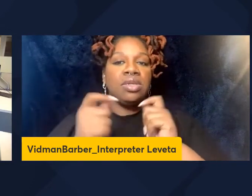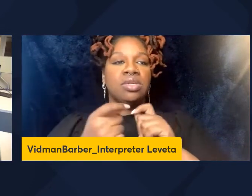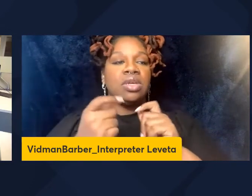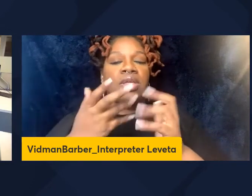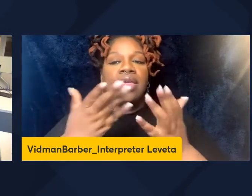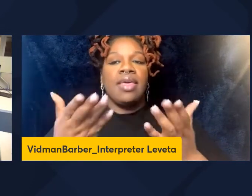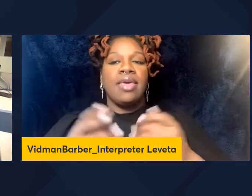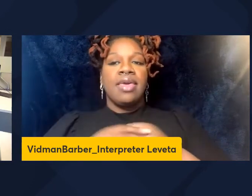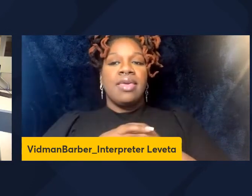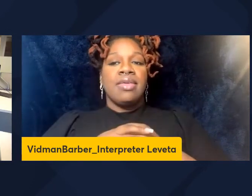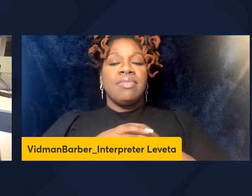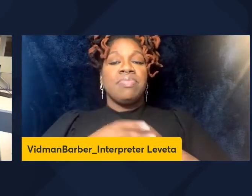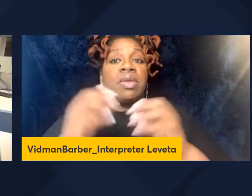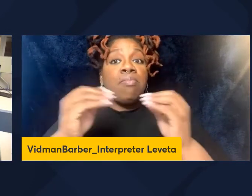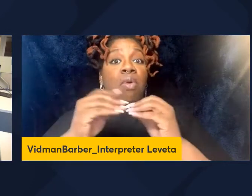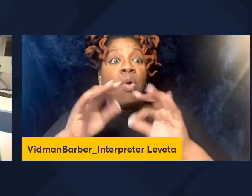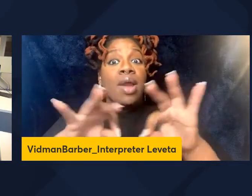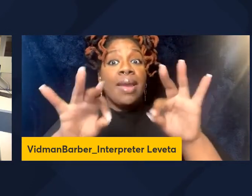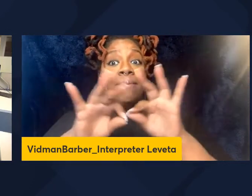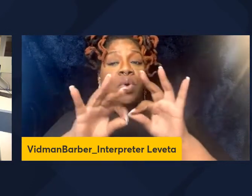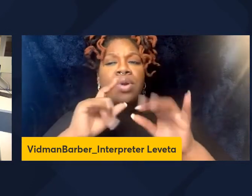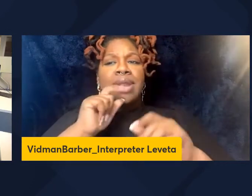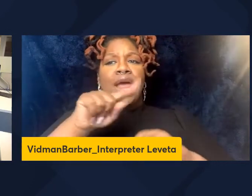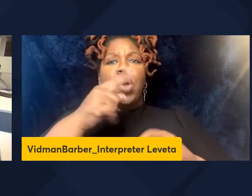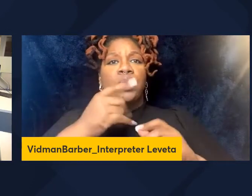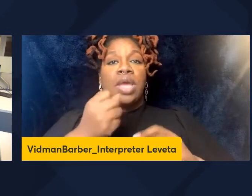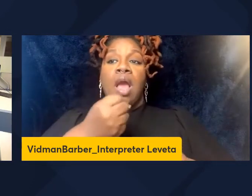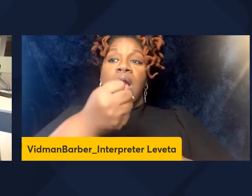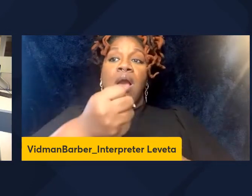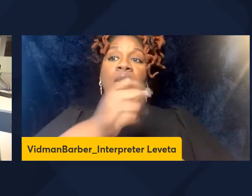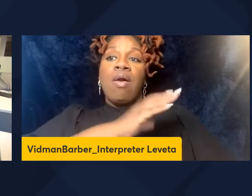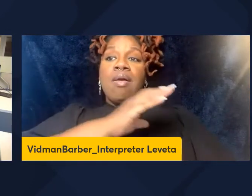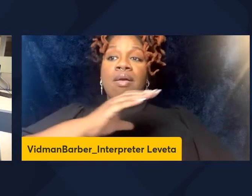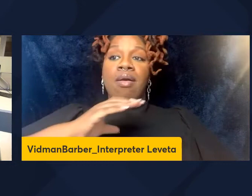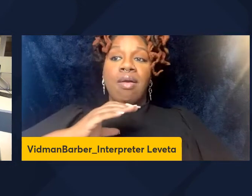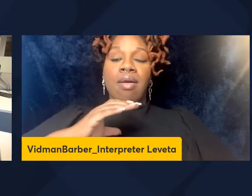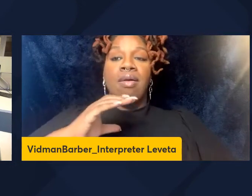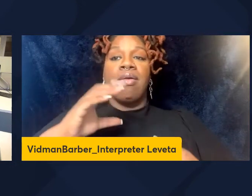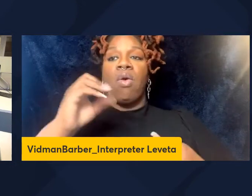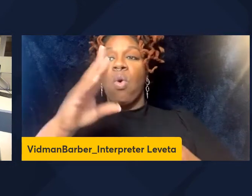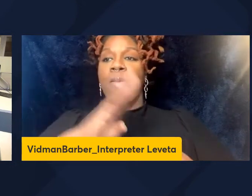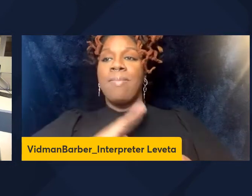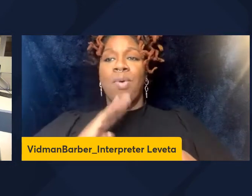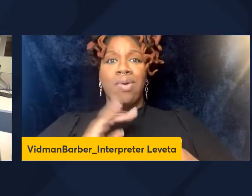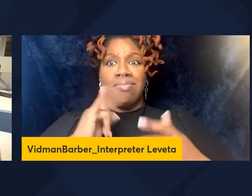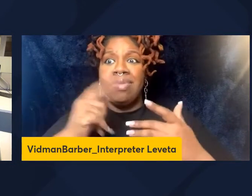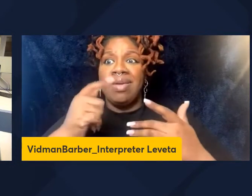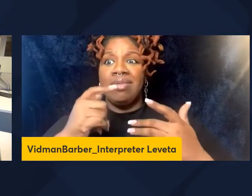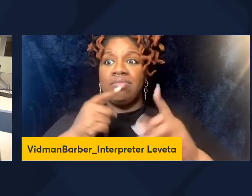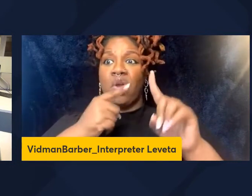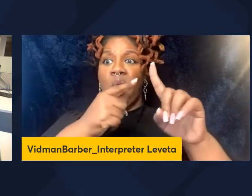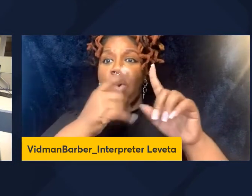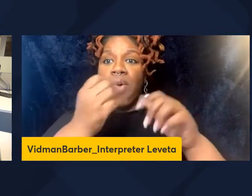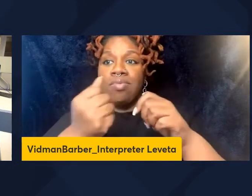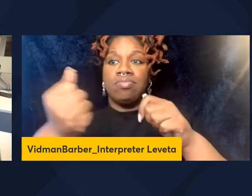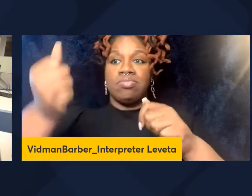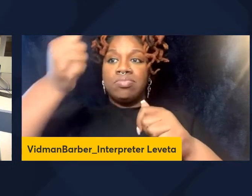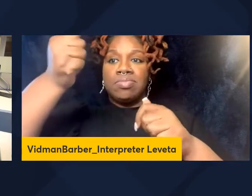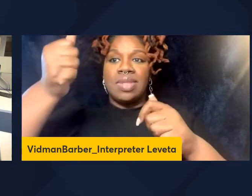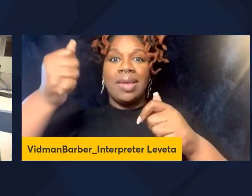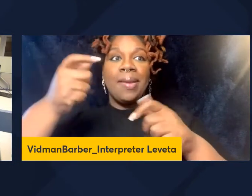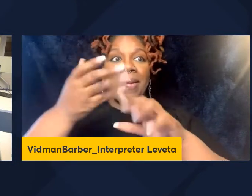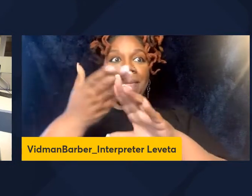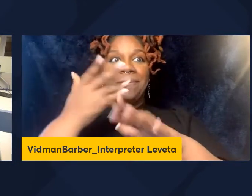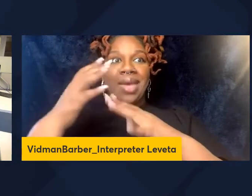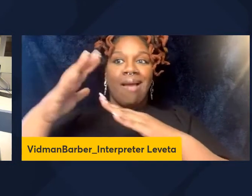serving on a committee or serving on a board, but becoming the chair. Because I will tell you, as someone who is currently and has served